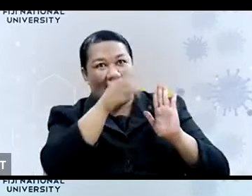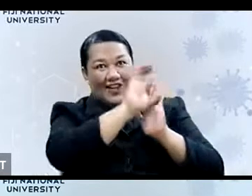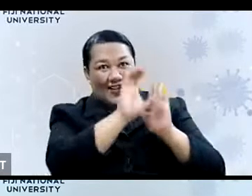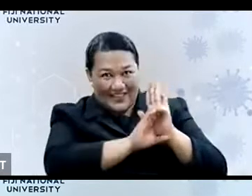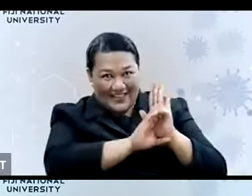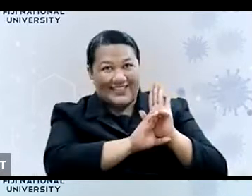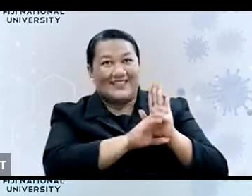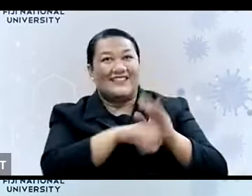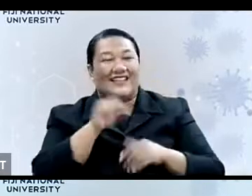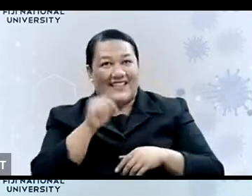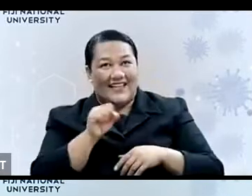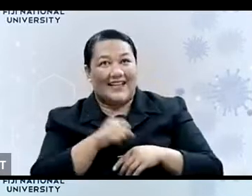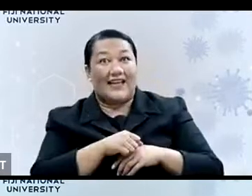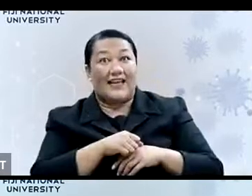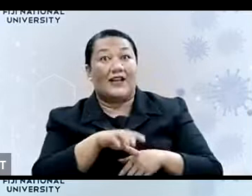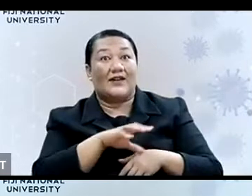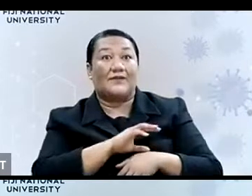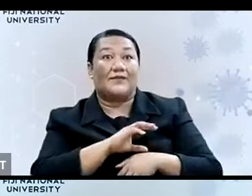they're also